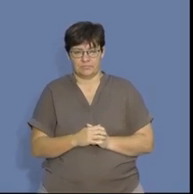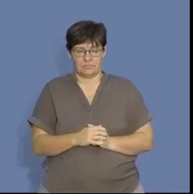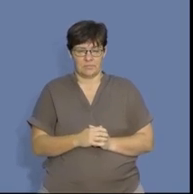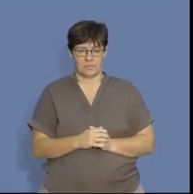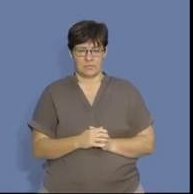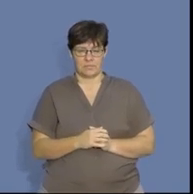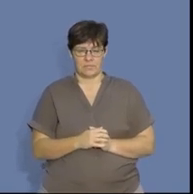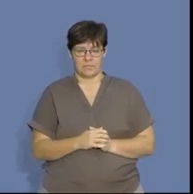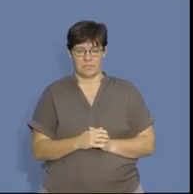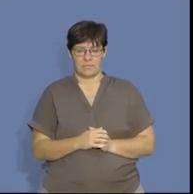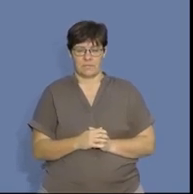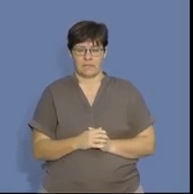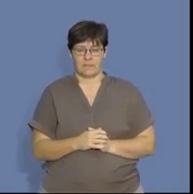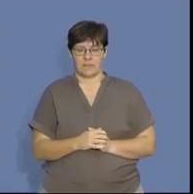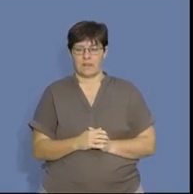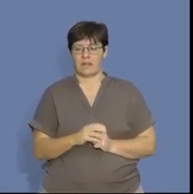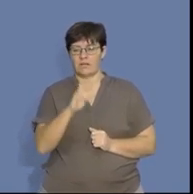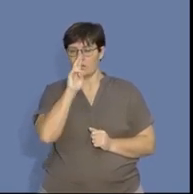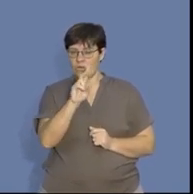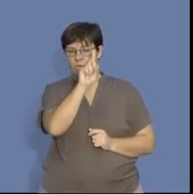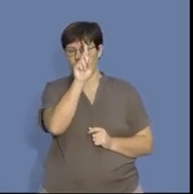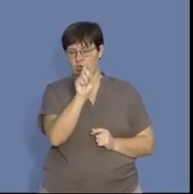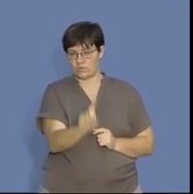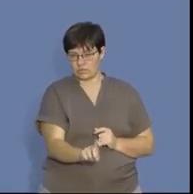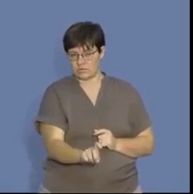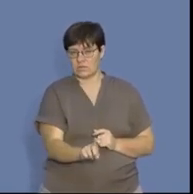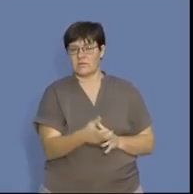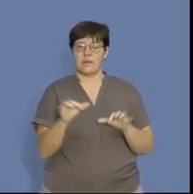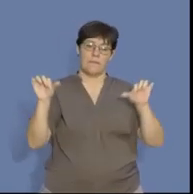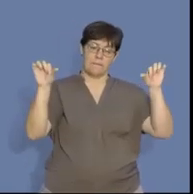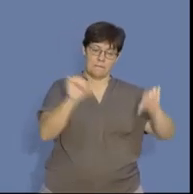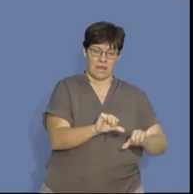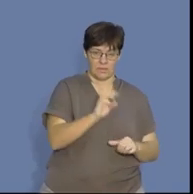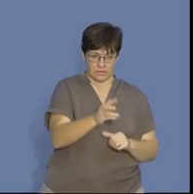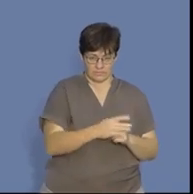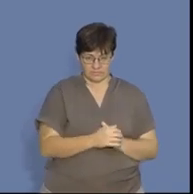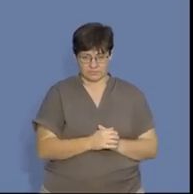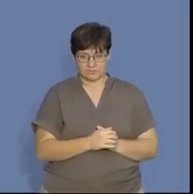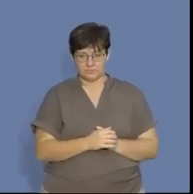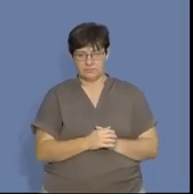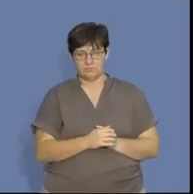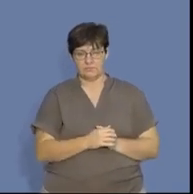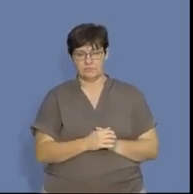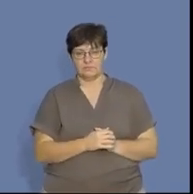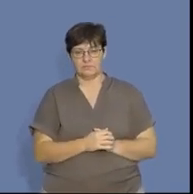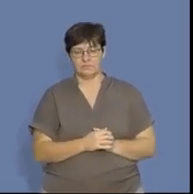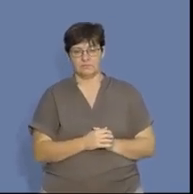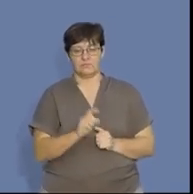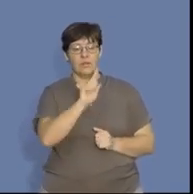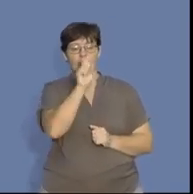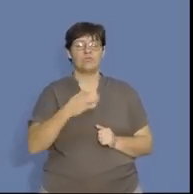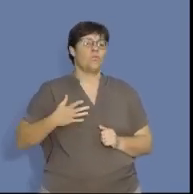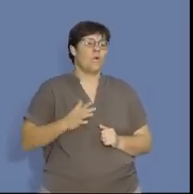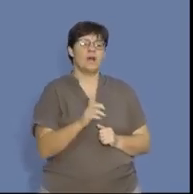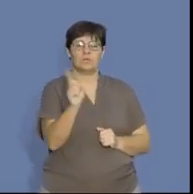2021. Okay, right, so let's look at the question, and then we'll come back to this information. The